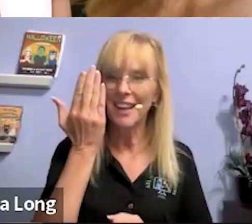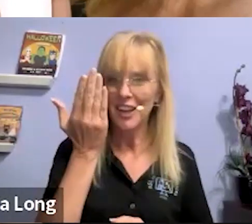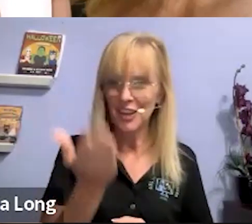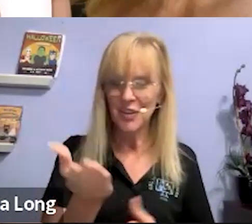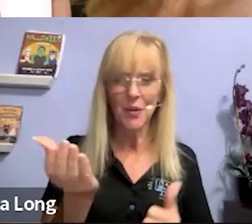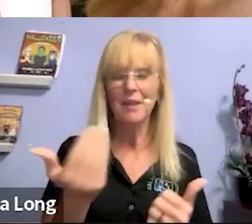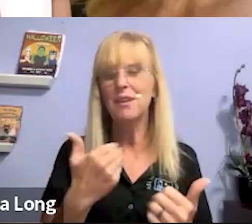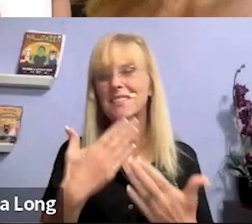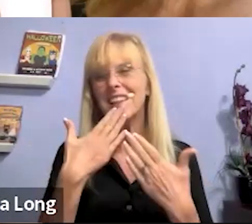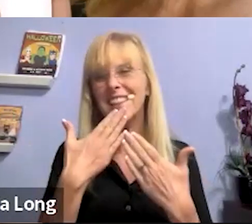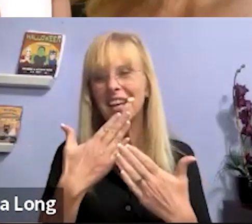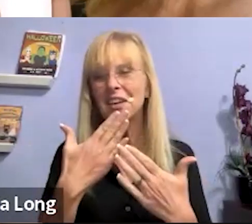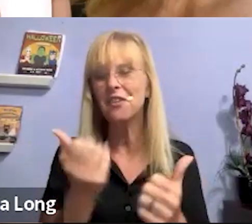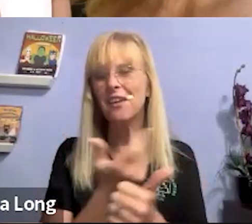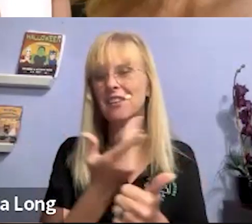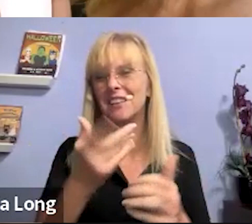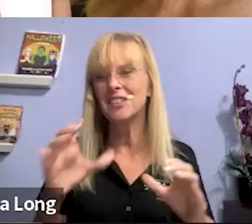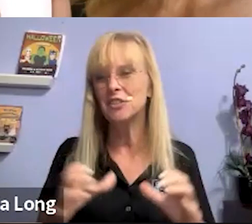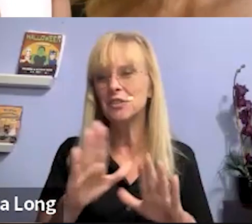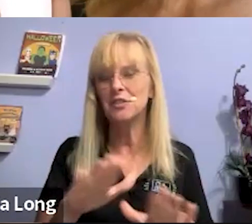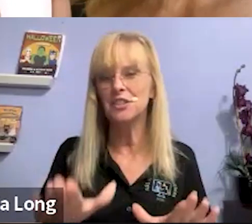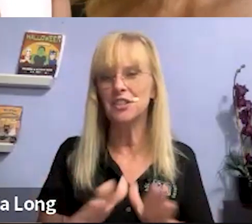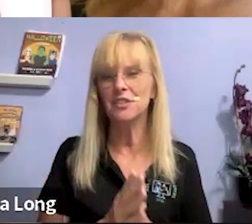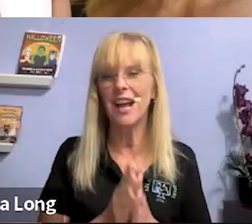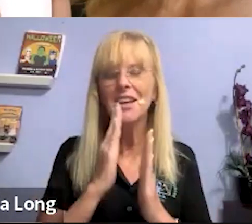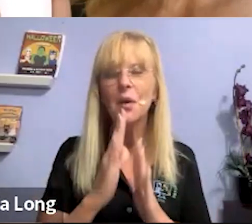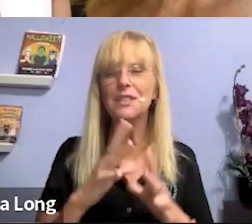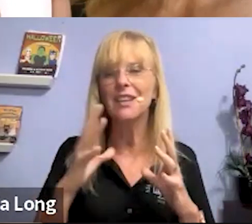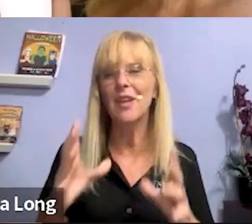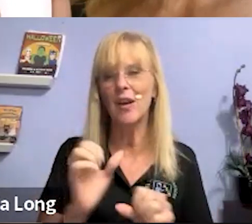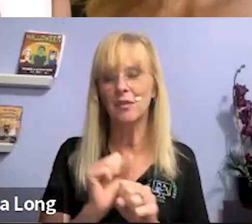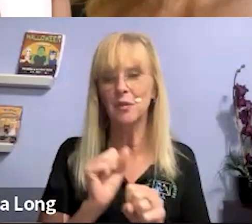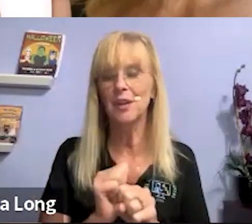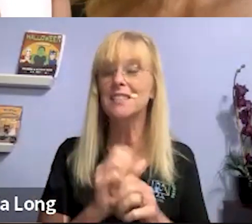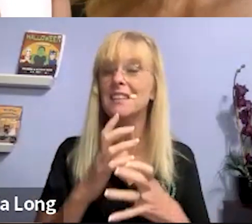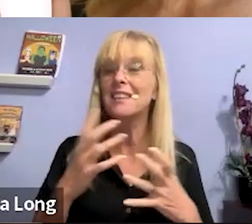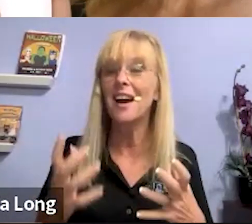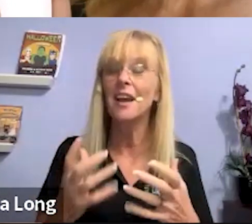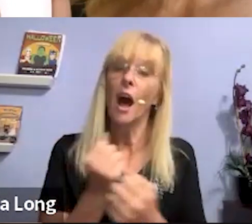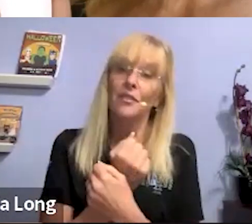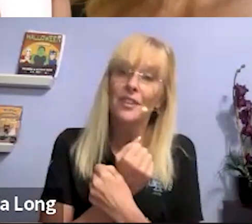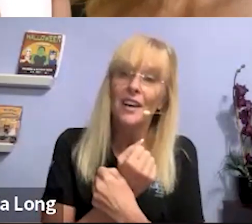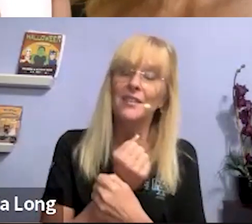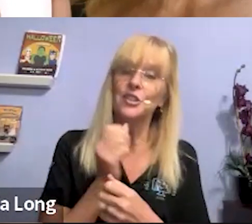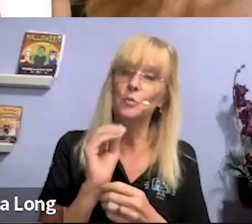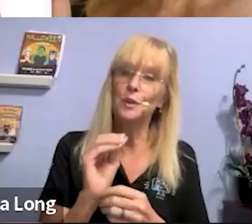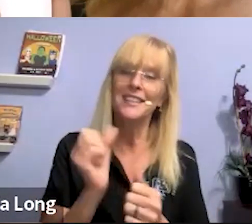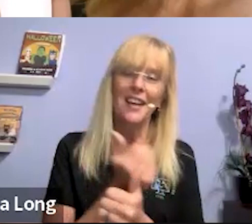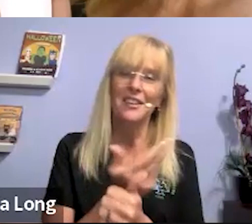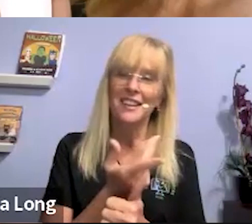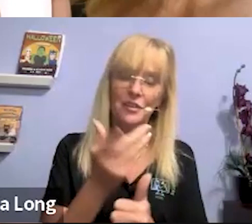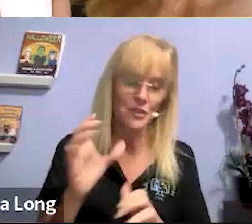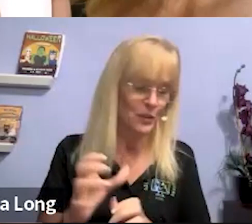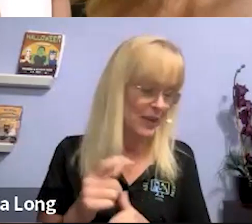support you, and we say thank you for everything that you do for the children. I know it's a lot of work. It's a lot of love that you put